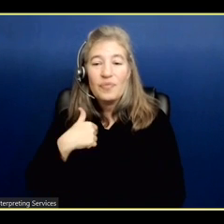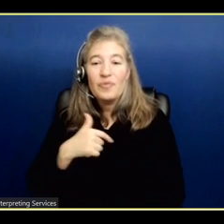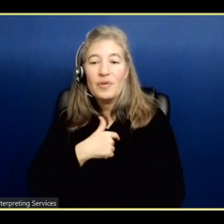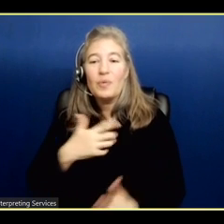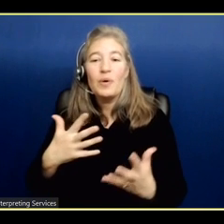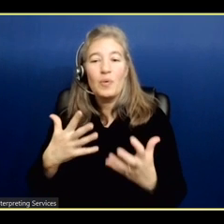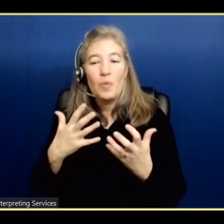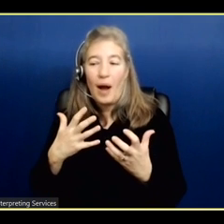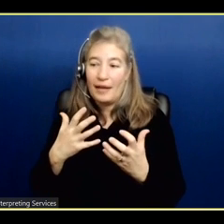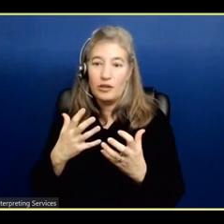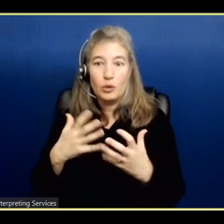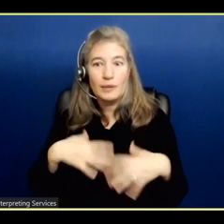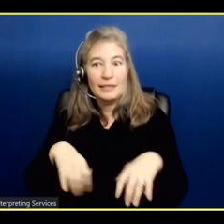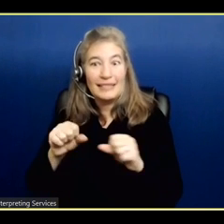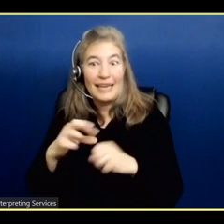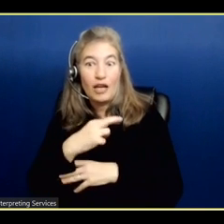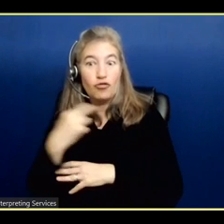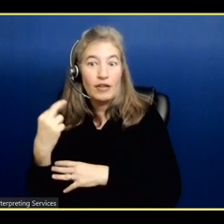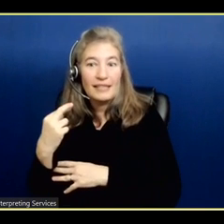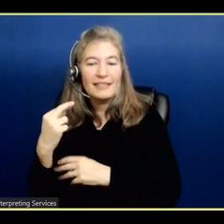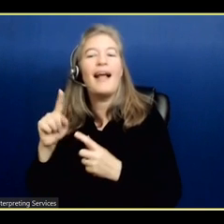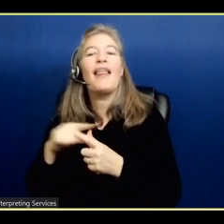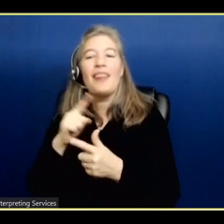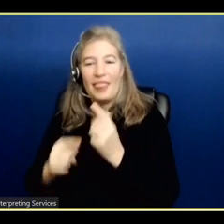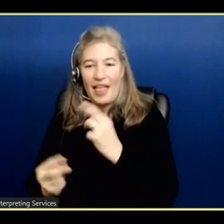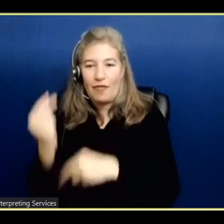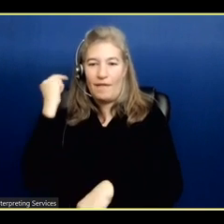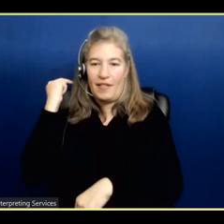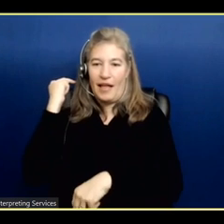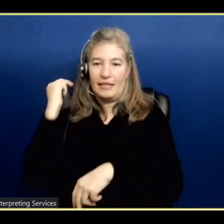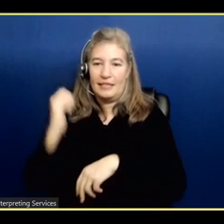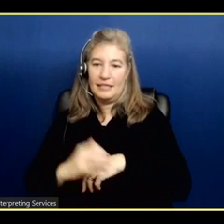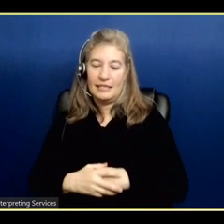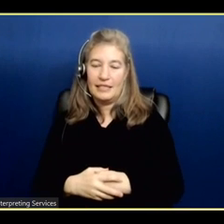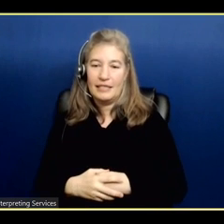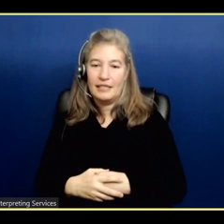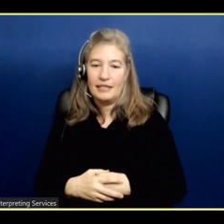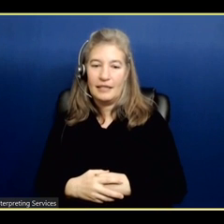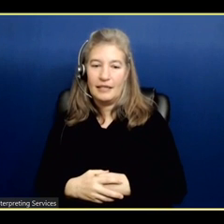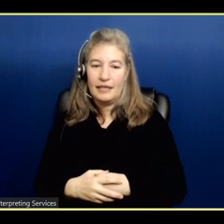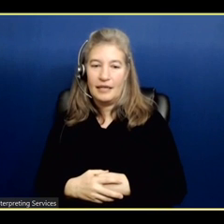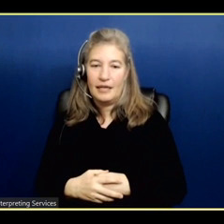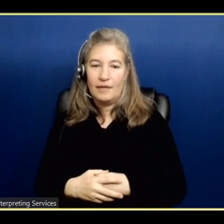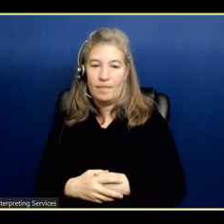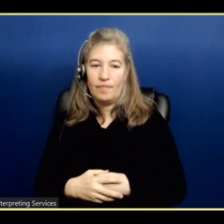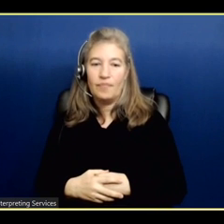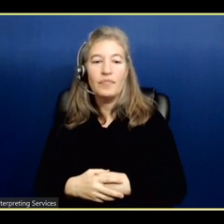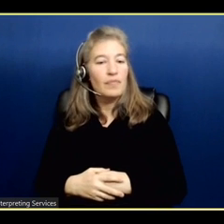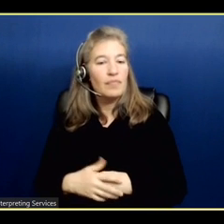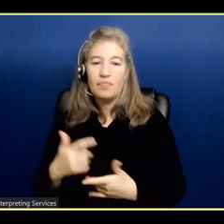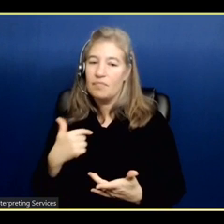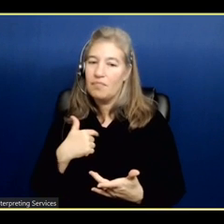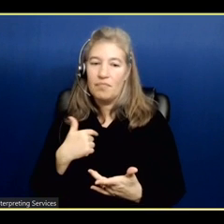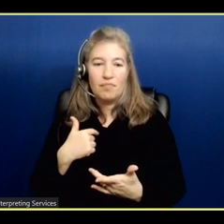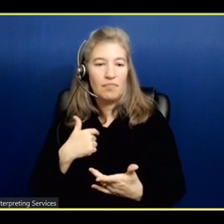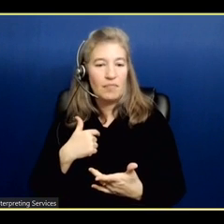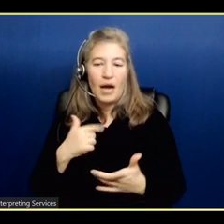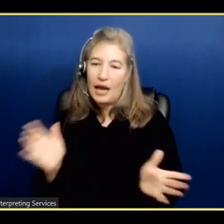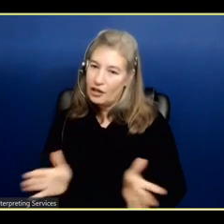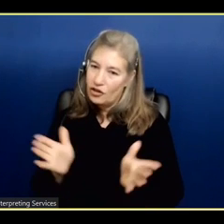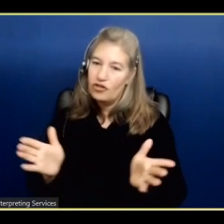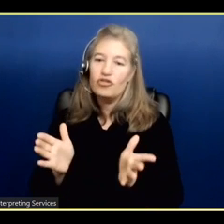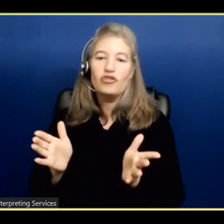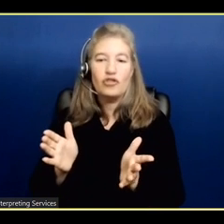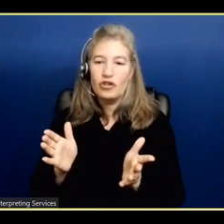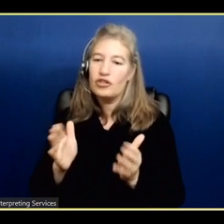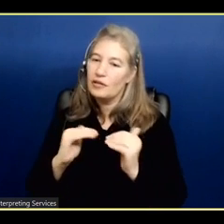of individuals make it through this crisis, right? So this requires doctors and nurses to act first, understanding that instinct and reflexes